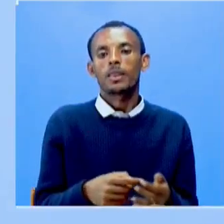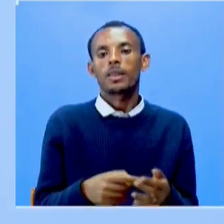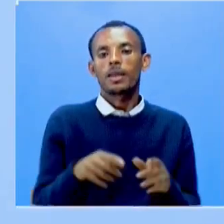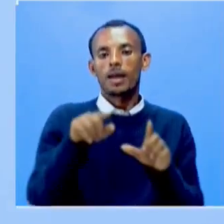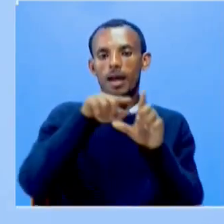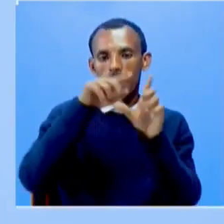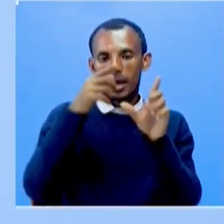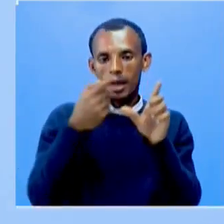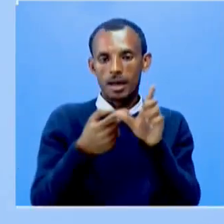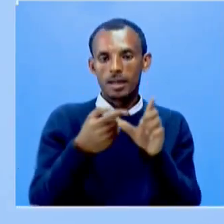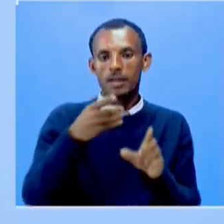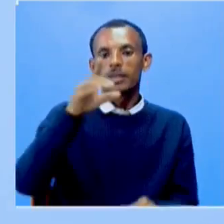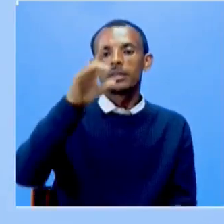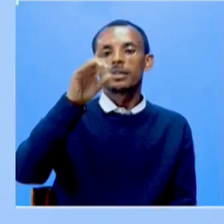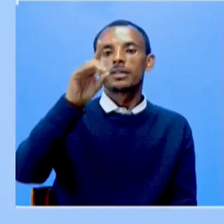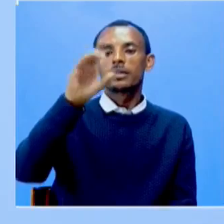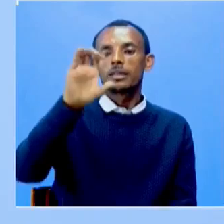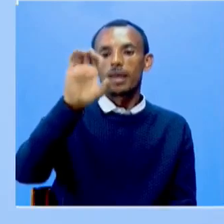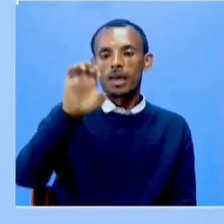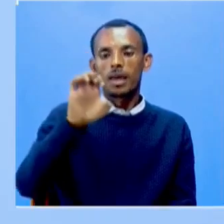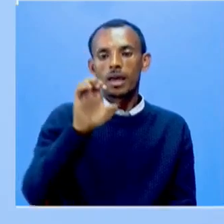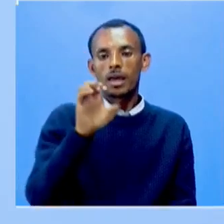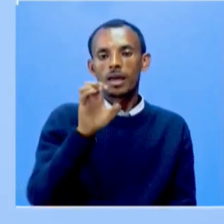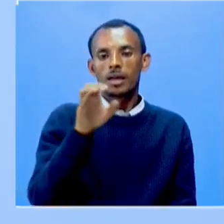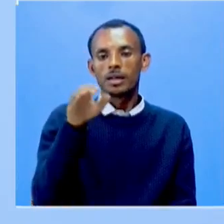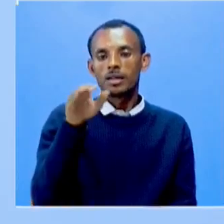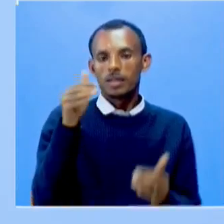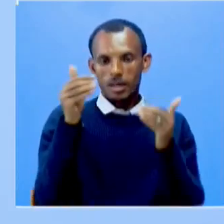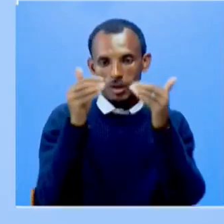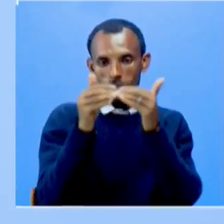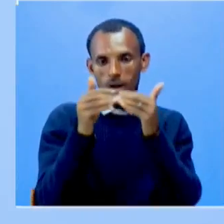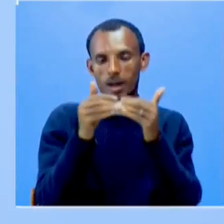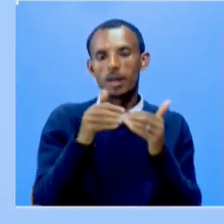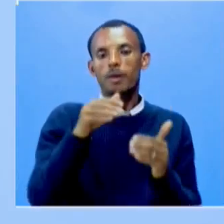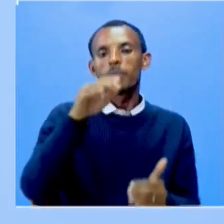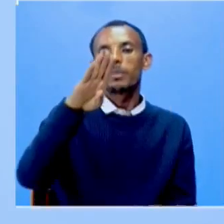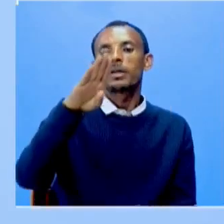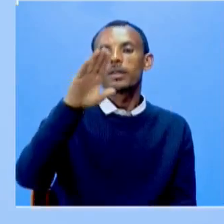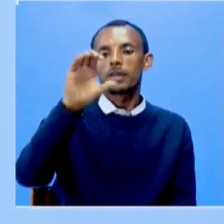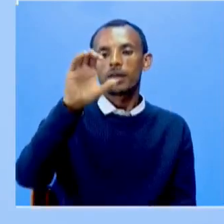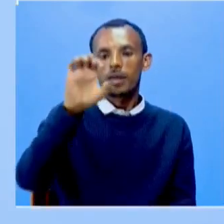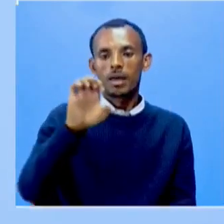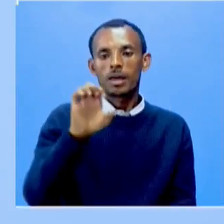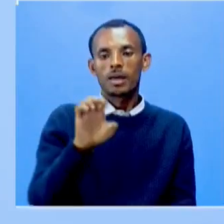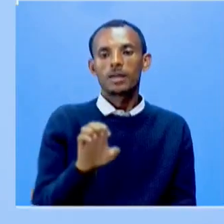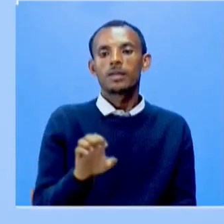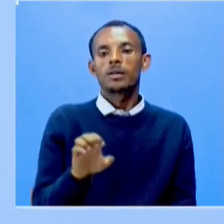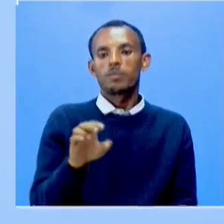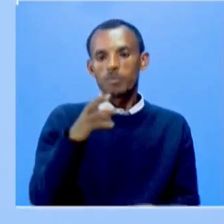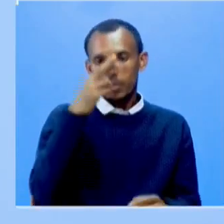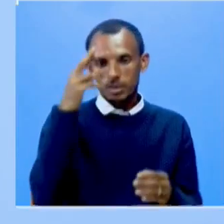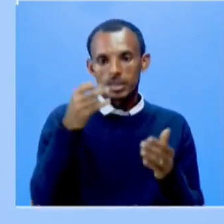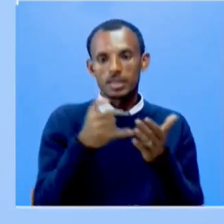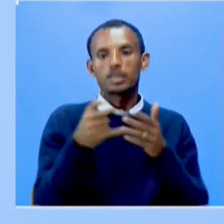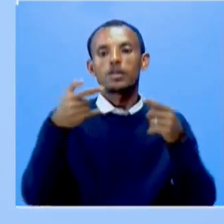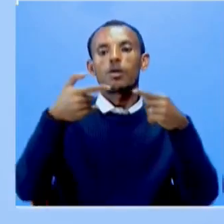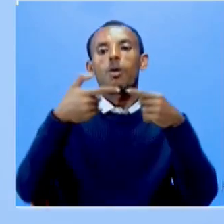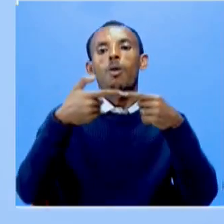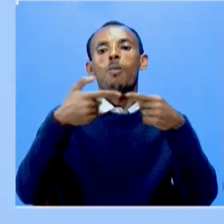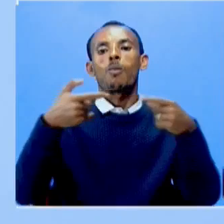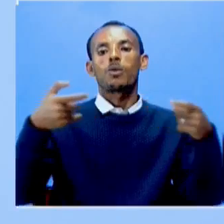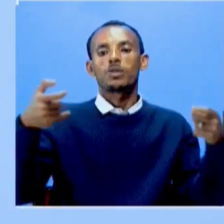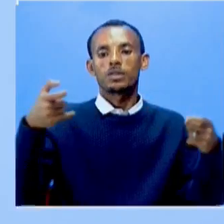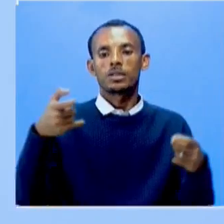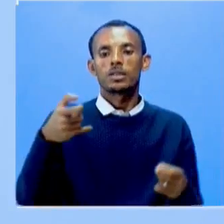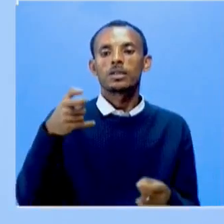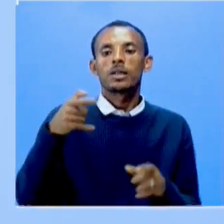angle DCE is the same as angle BCE since these angles are